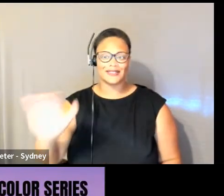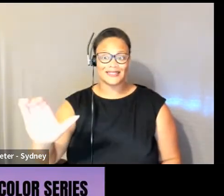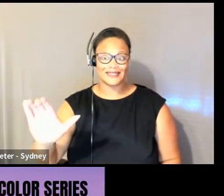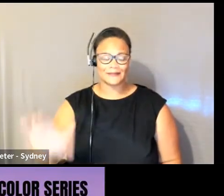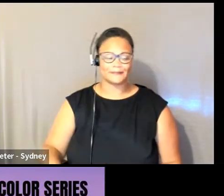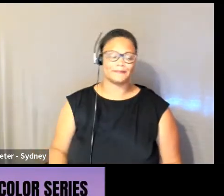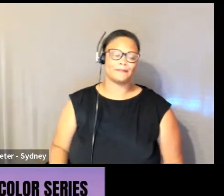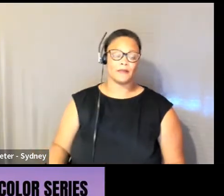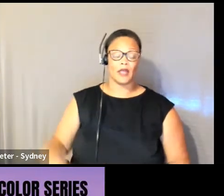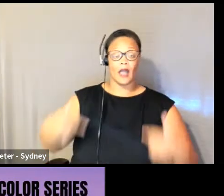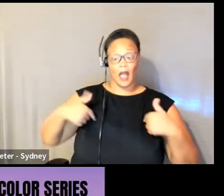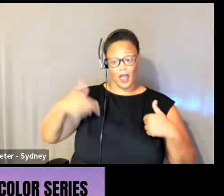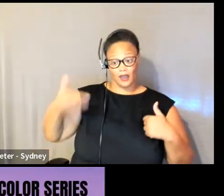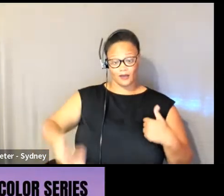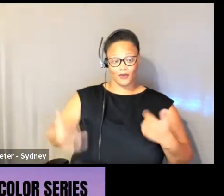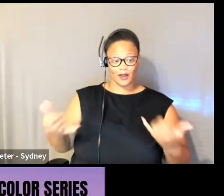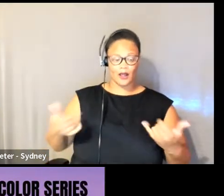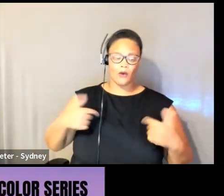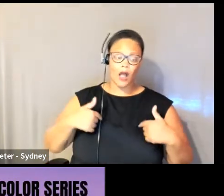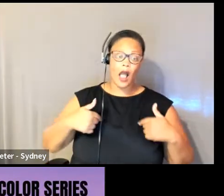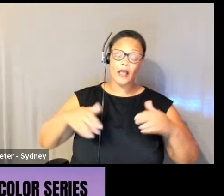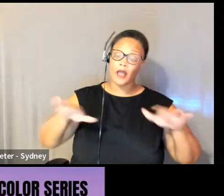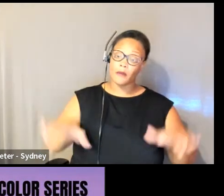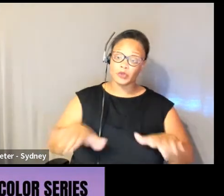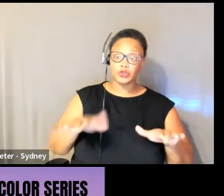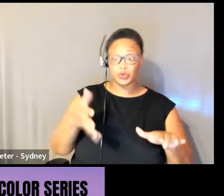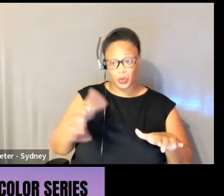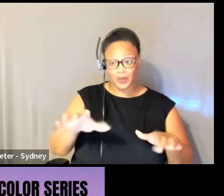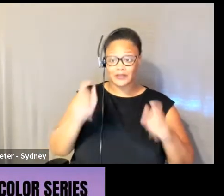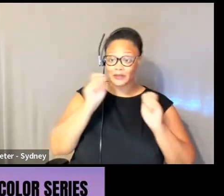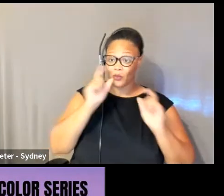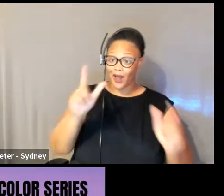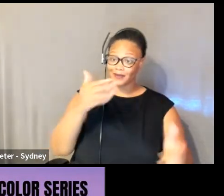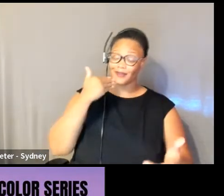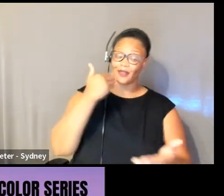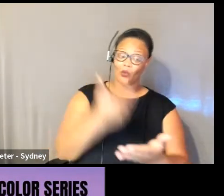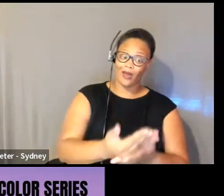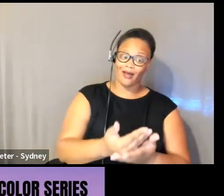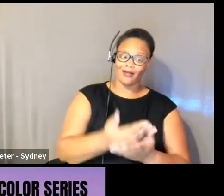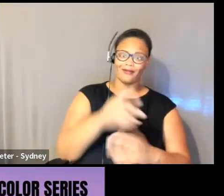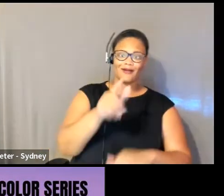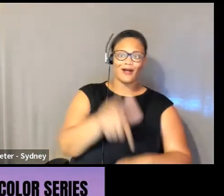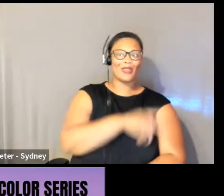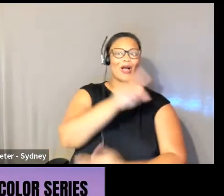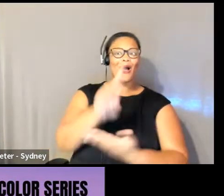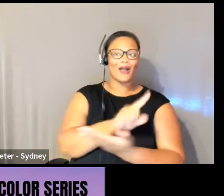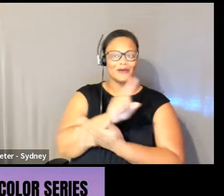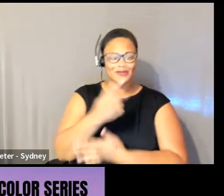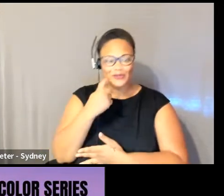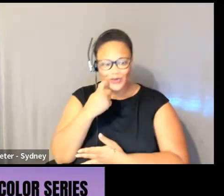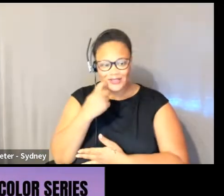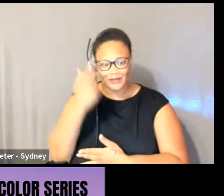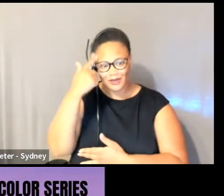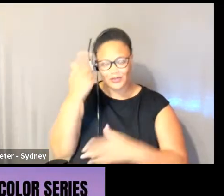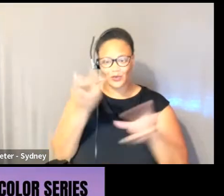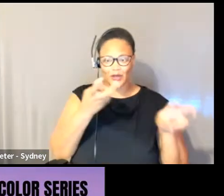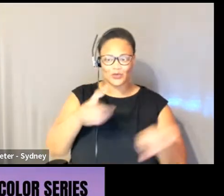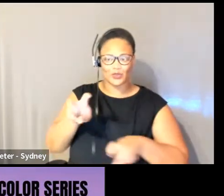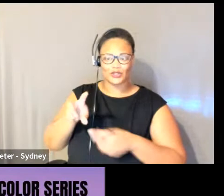as an individual, I am doing surprisingly well. Got some long hours most recently with the switch to the new